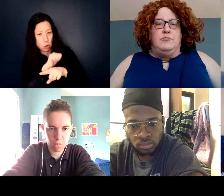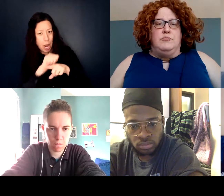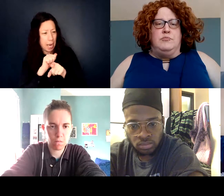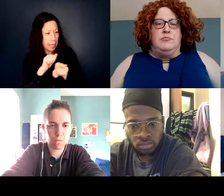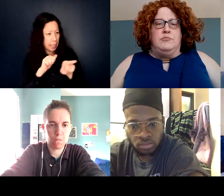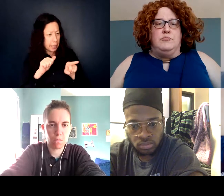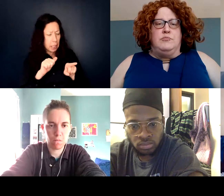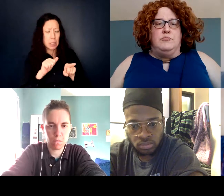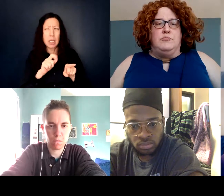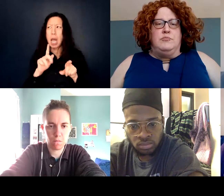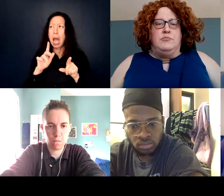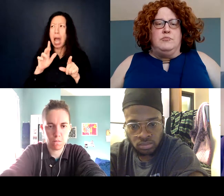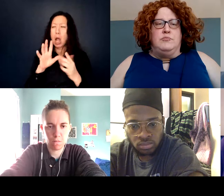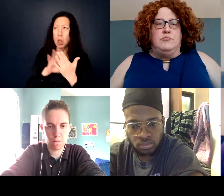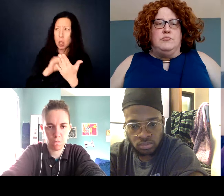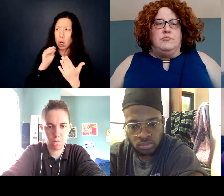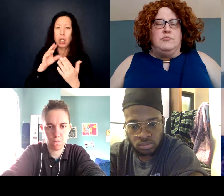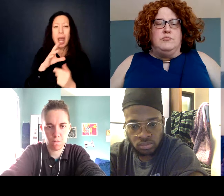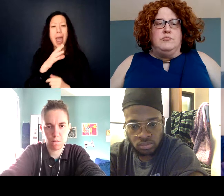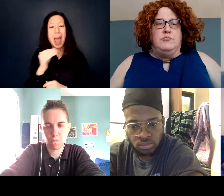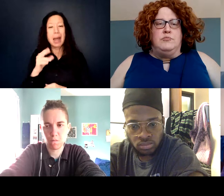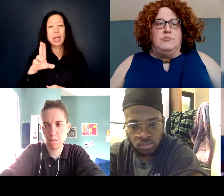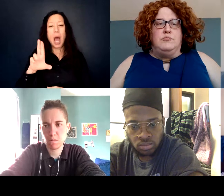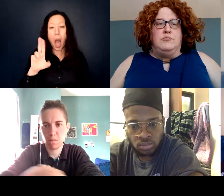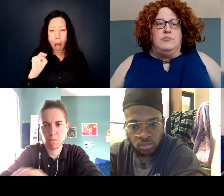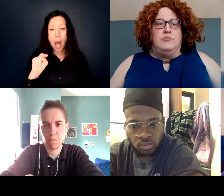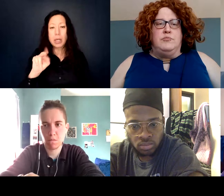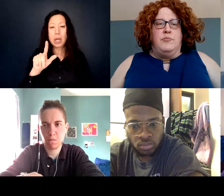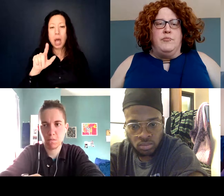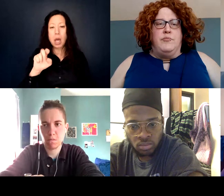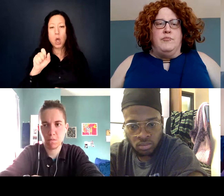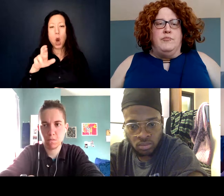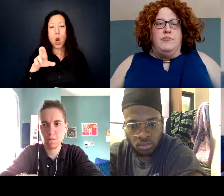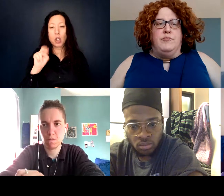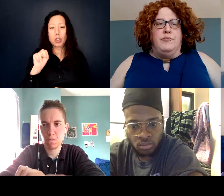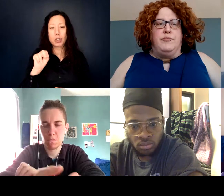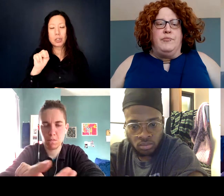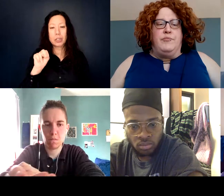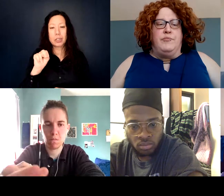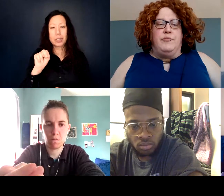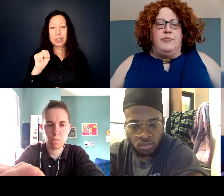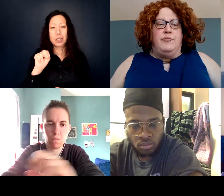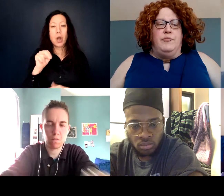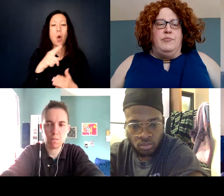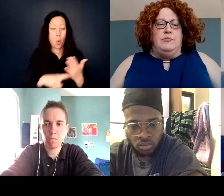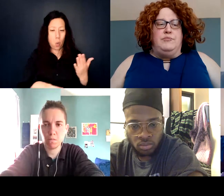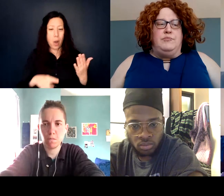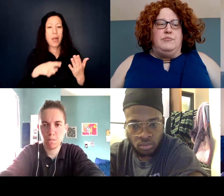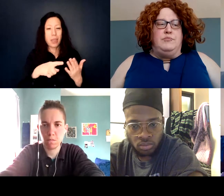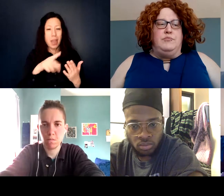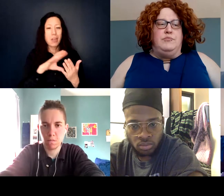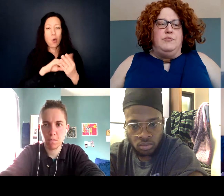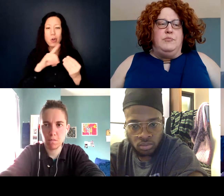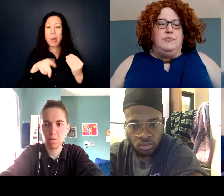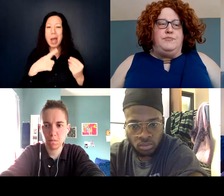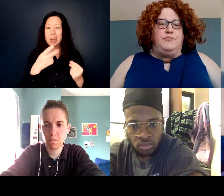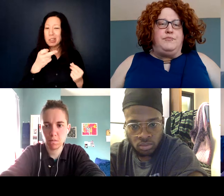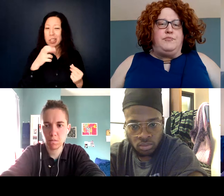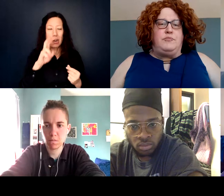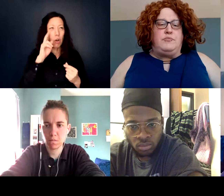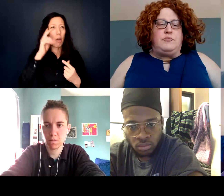gender. So like, how do you approach supporting people in learning about that and doing that